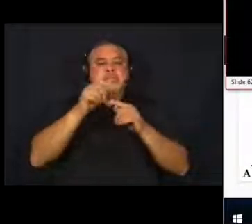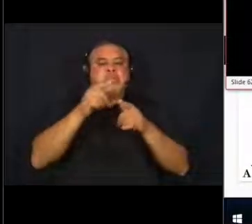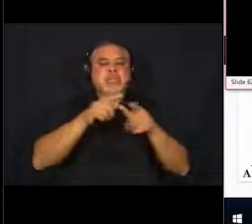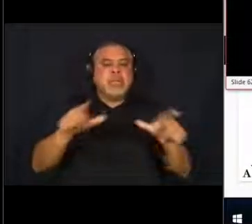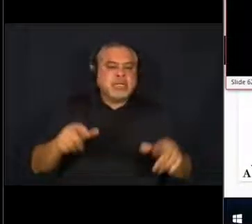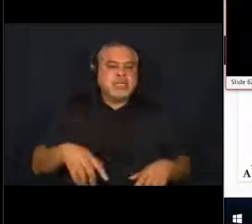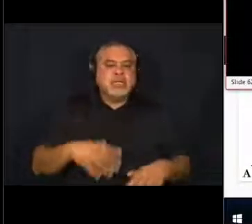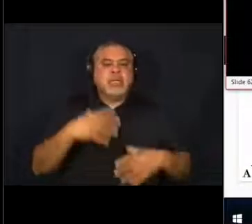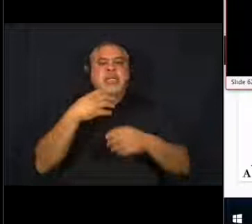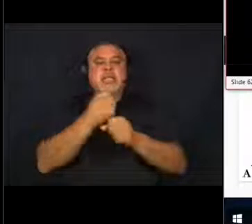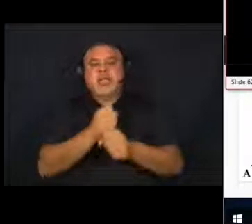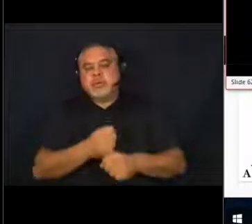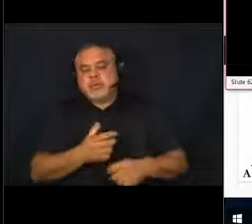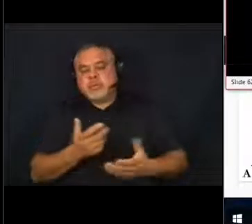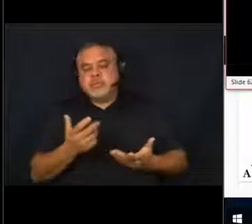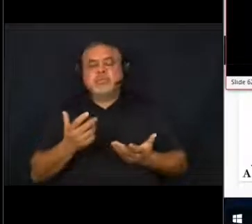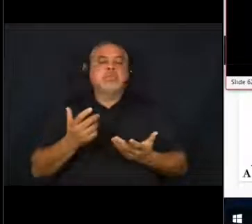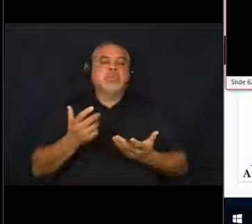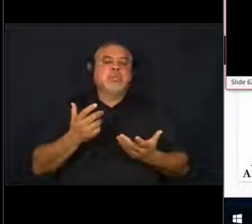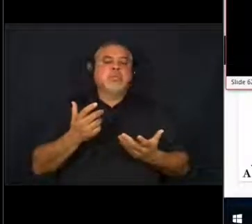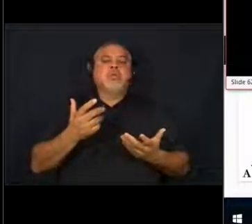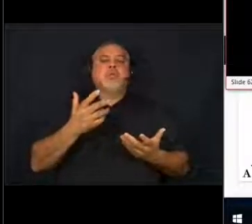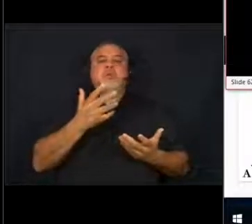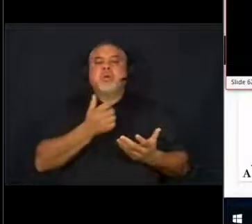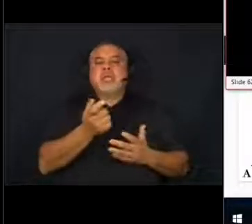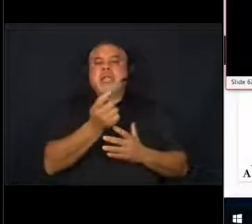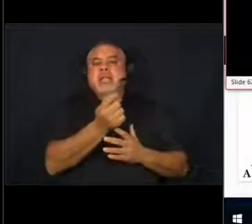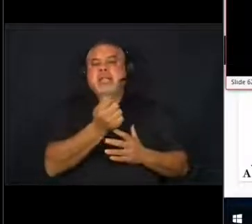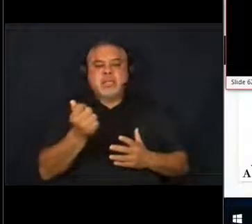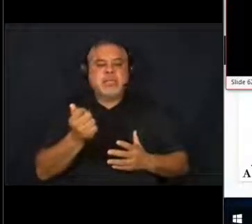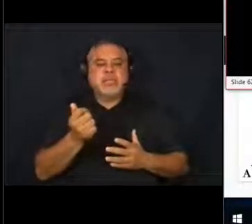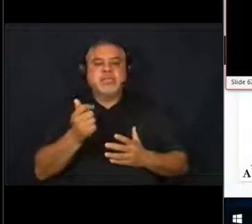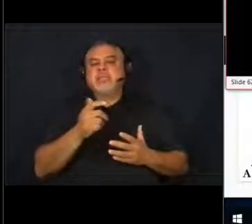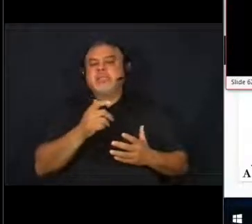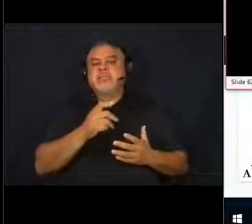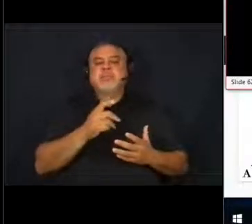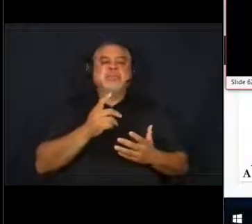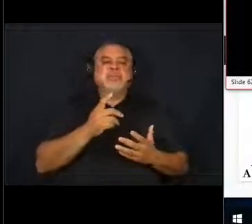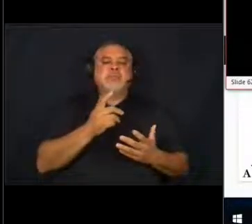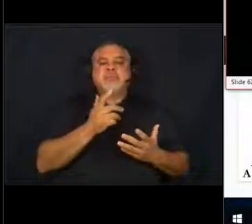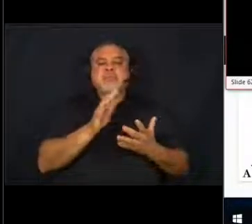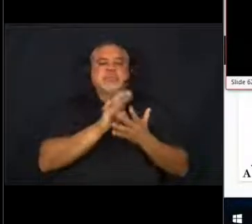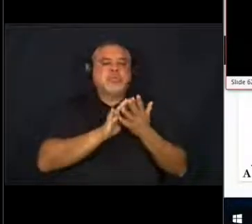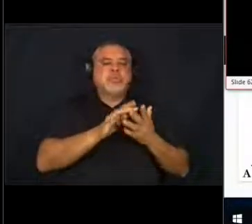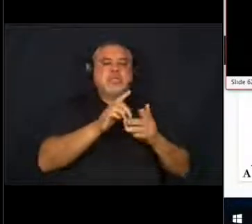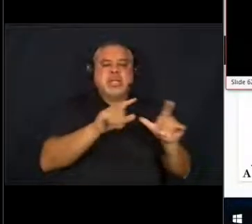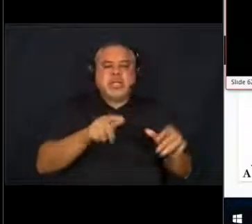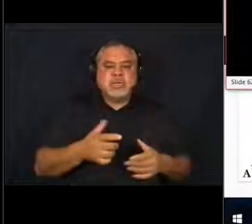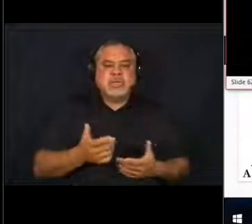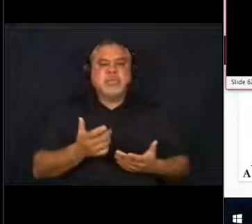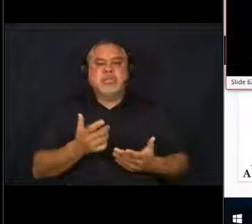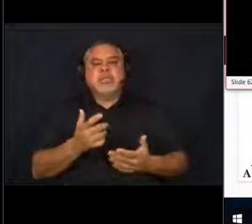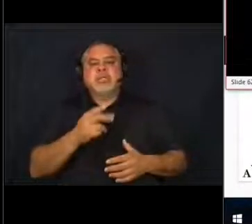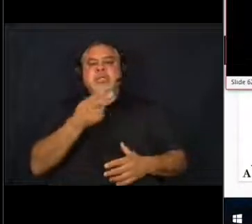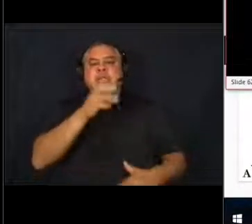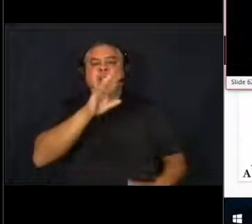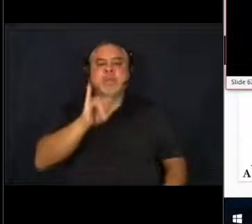and plaintiff, and we want to limit obscure and pretentious language like hereby, wherefore, ab